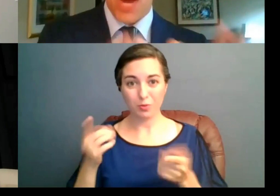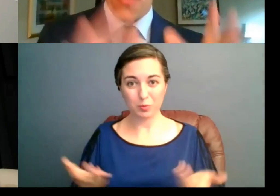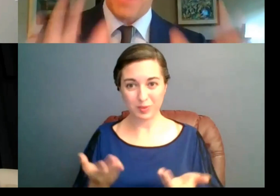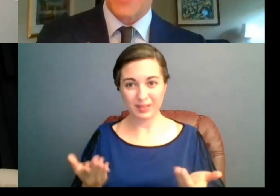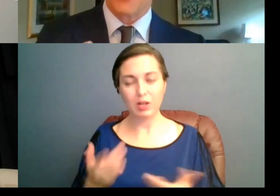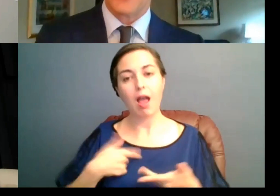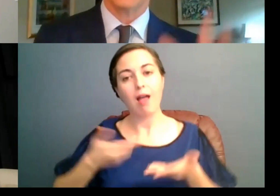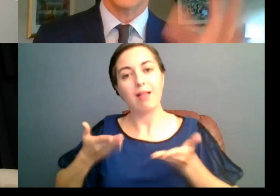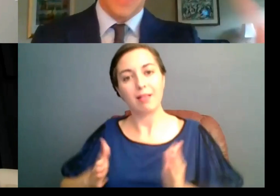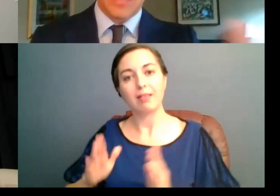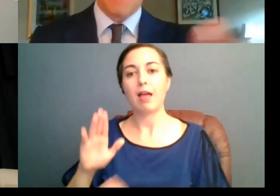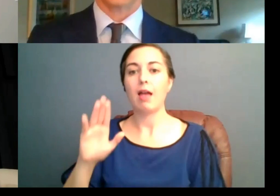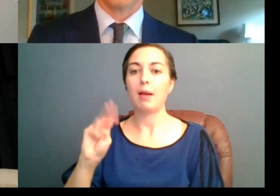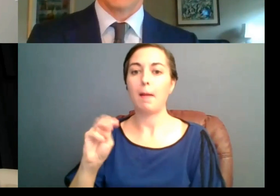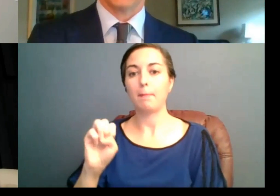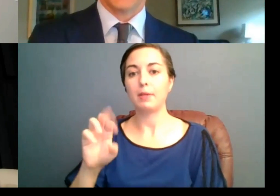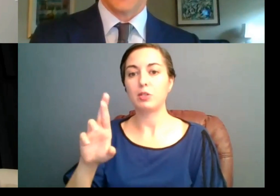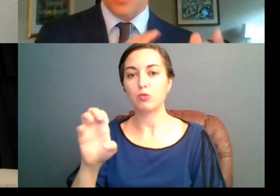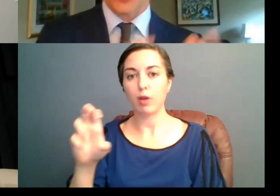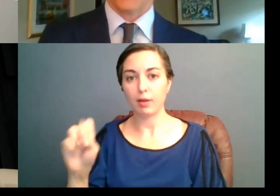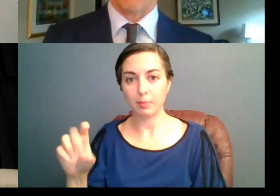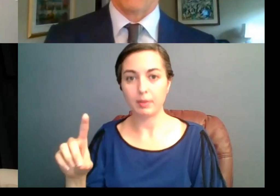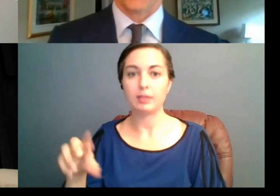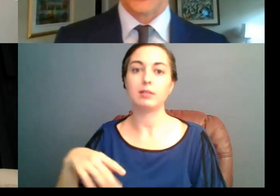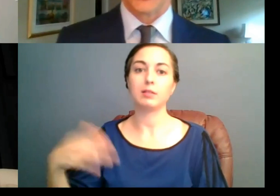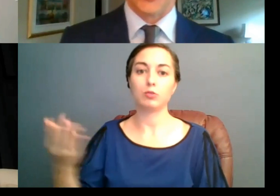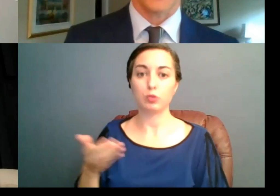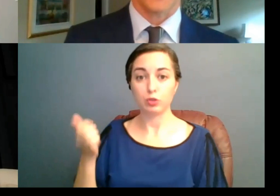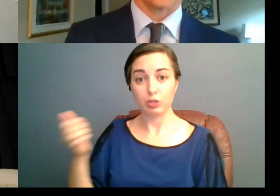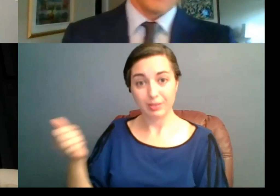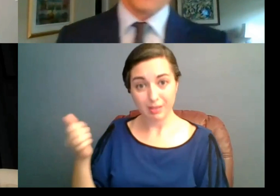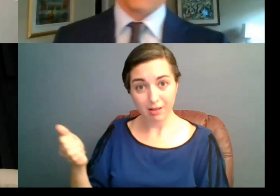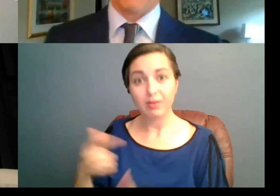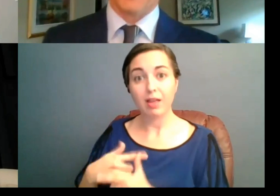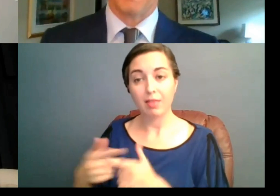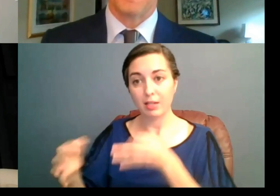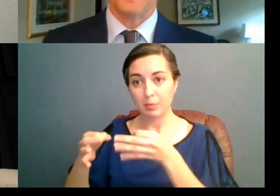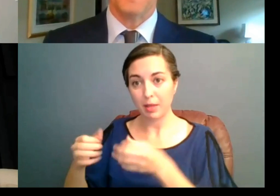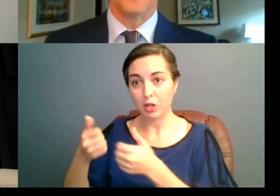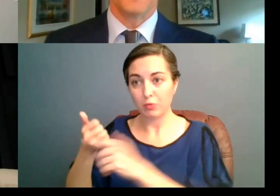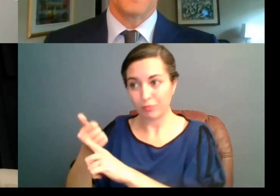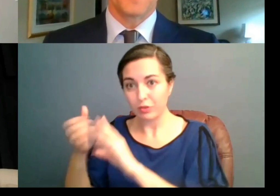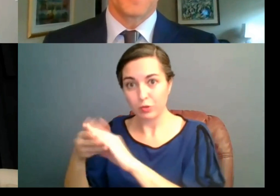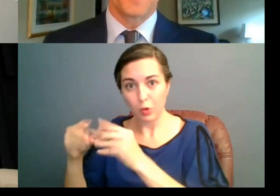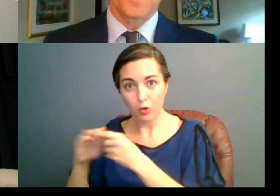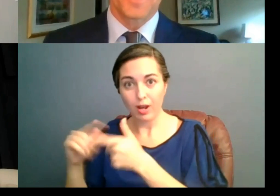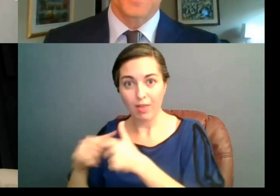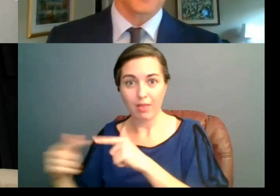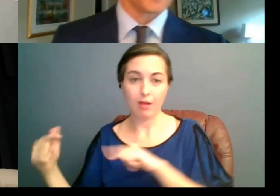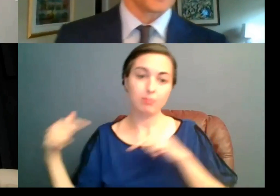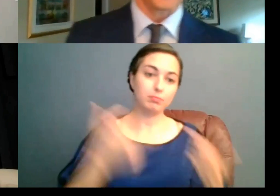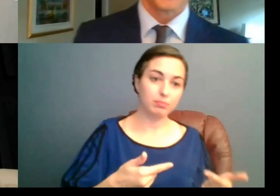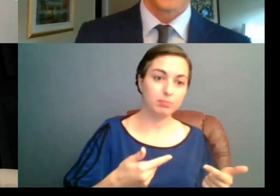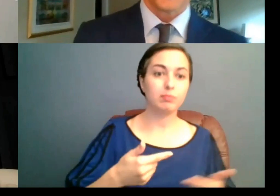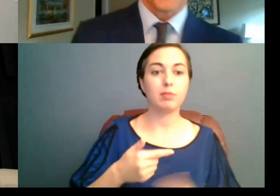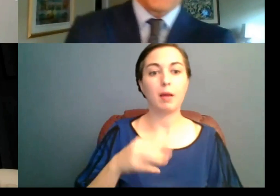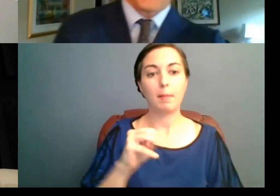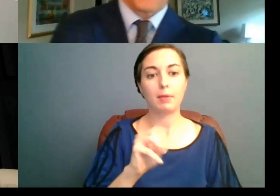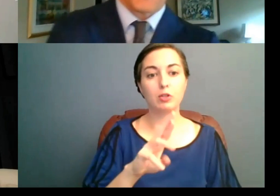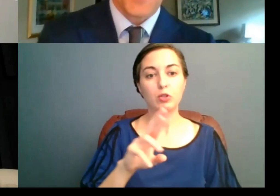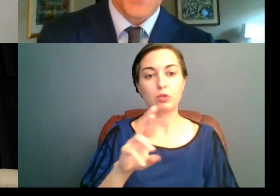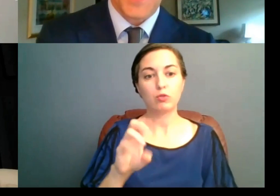her bio, her background, and then Mr. Raisman, and then I'll start off with a question. Go ahead, Miss Redmond. Thanks, Danny. Appreciate it.